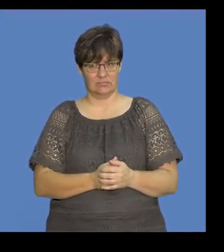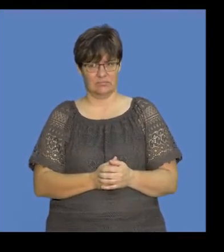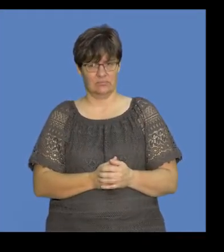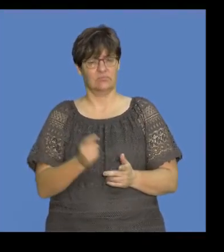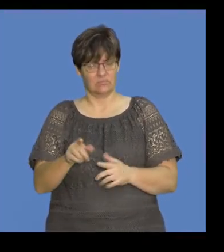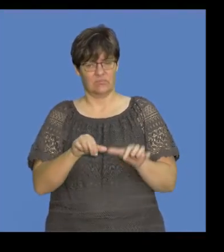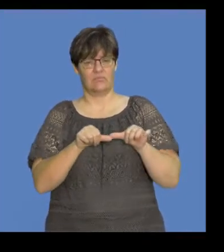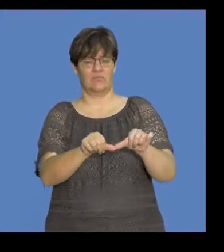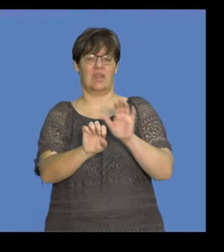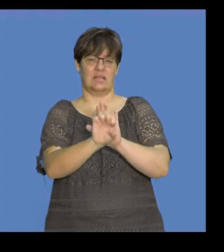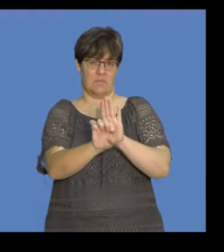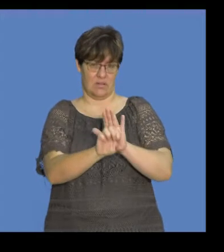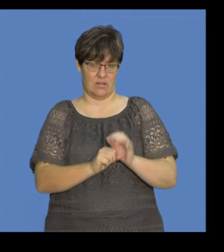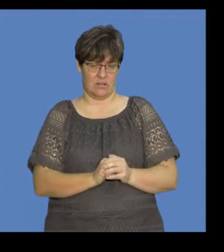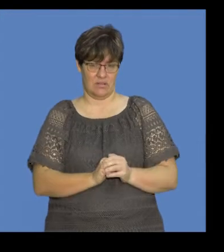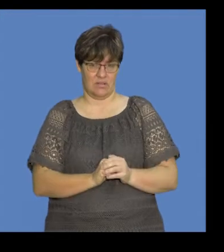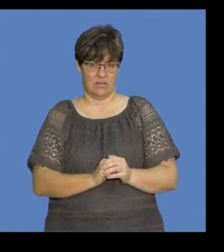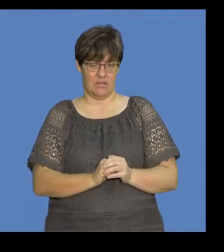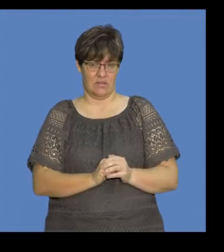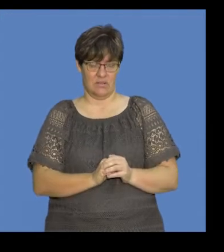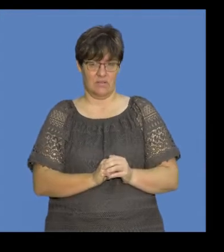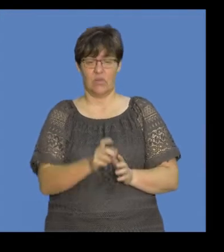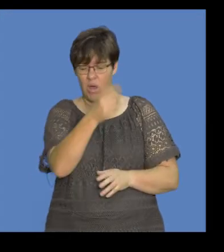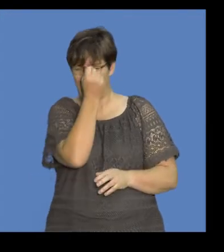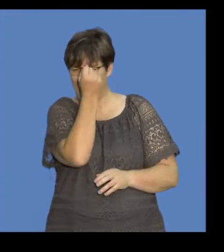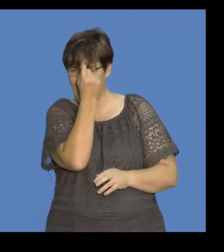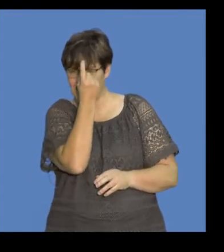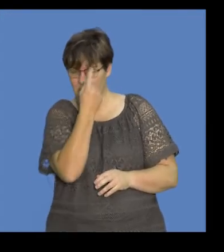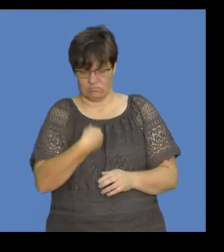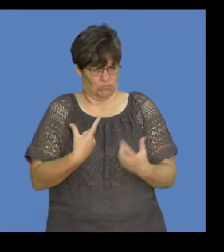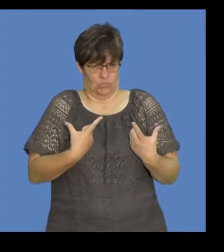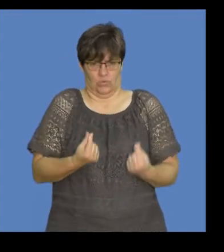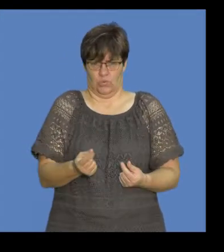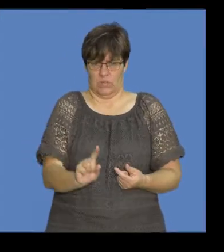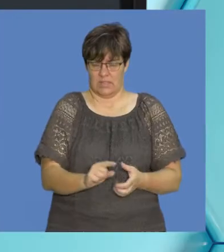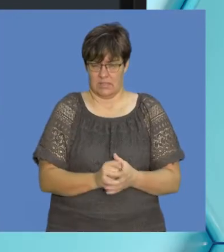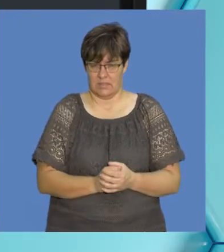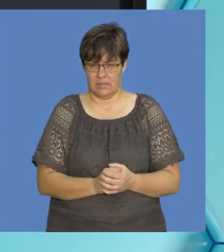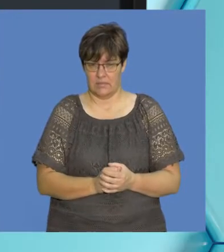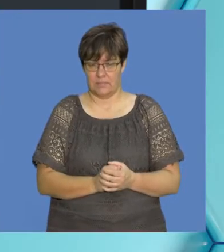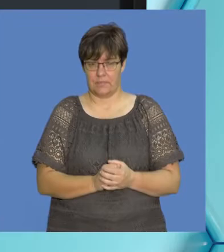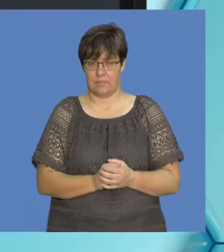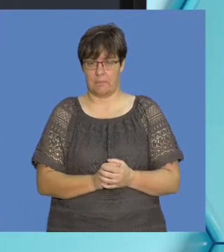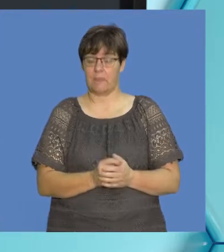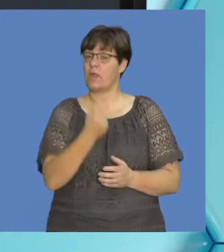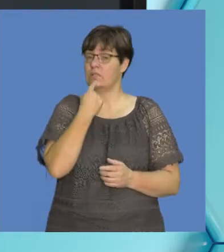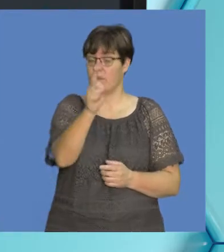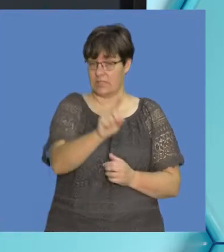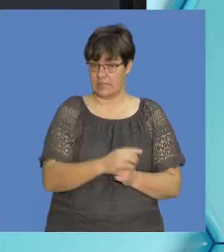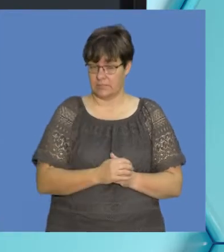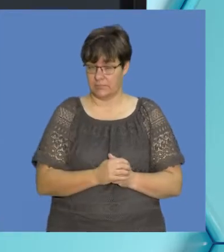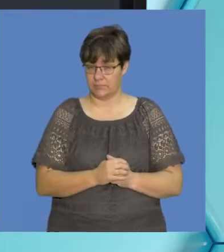this example to make sure that we fully comprehend what we are doing. We said that